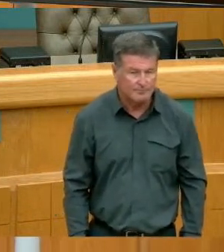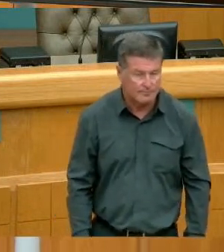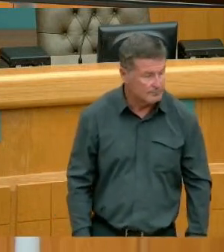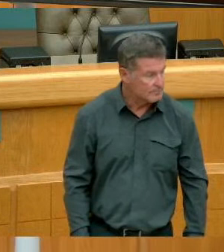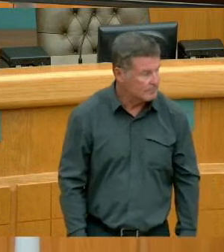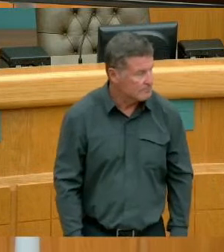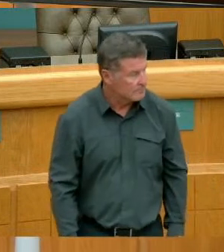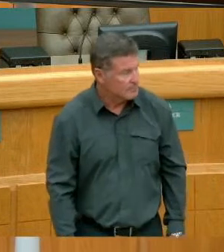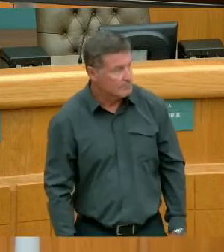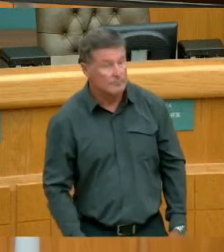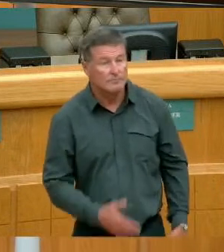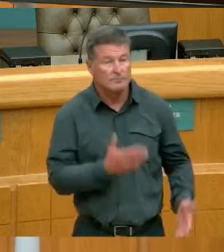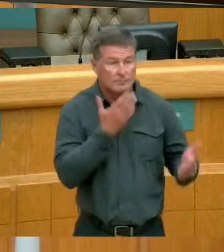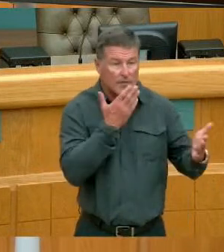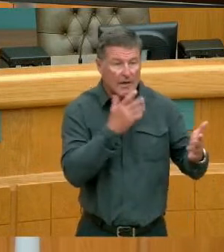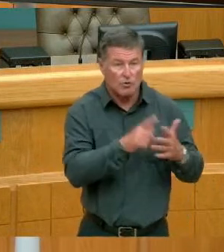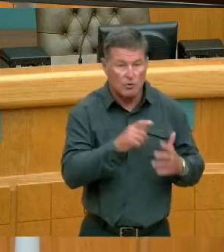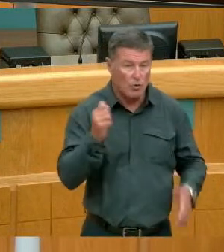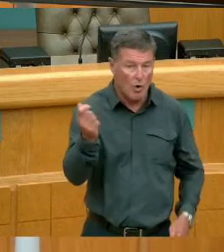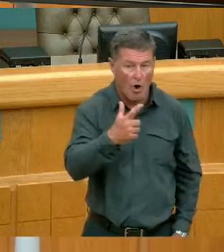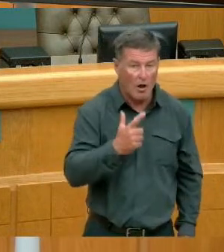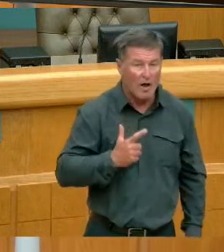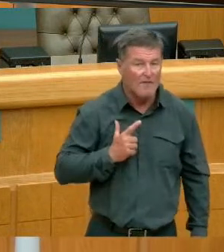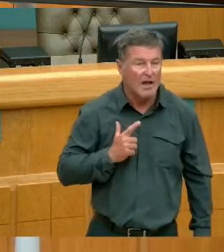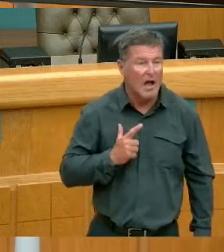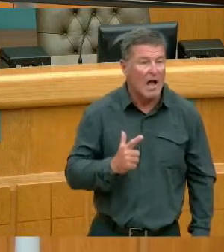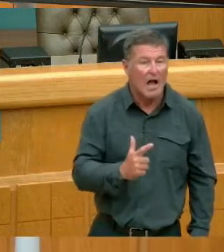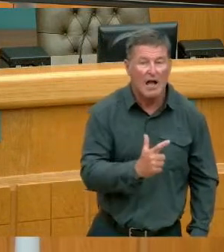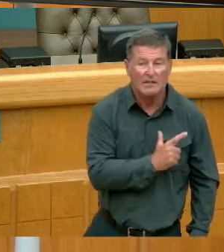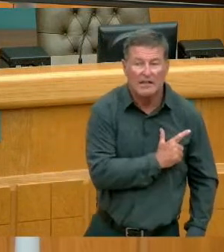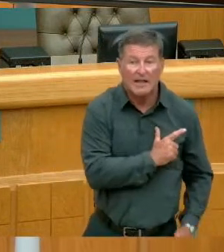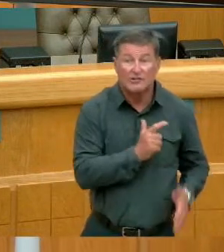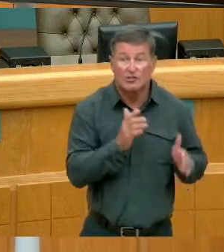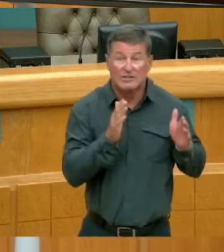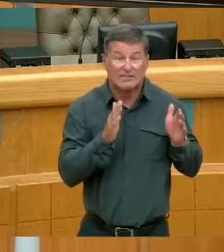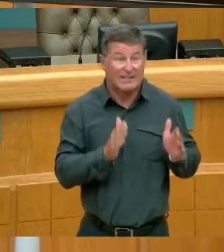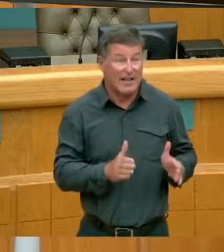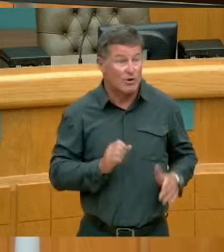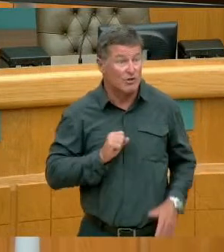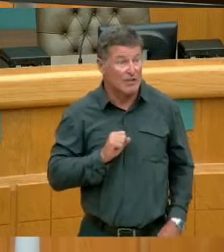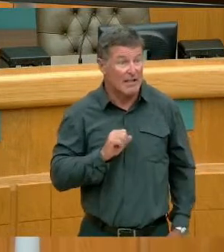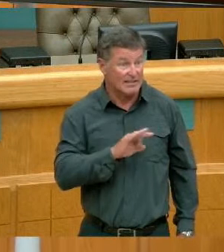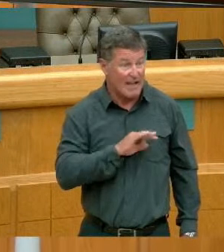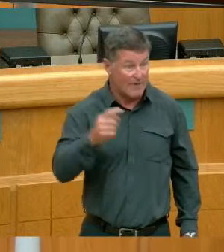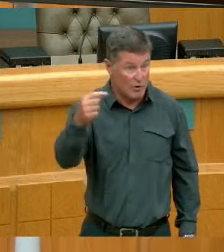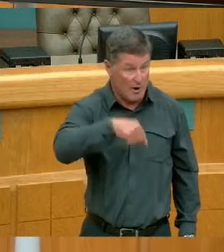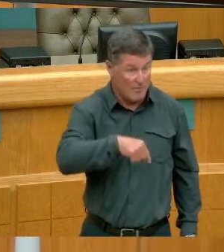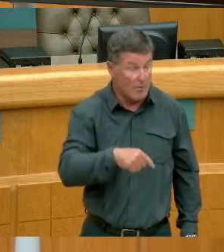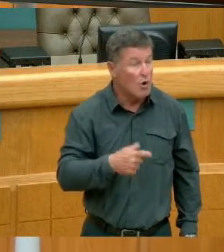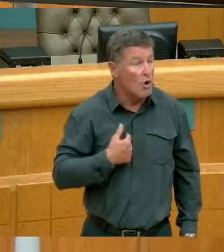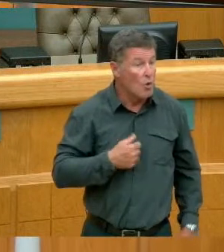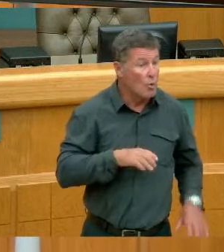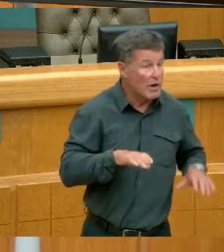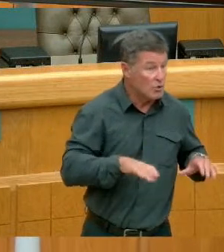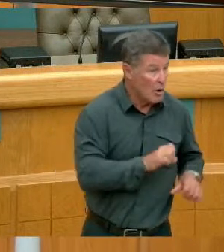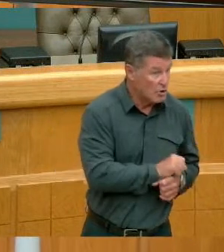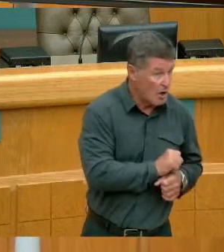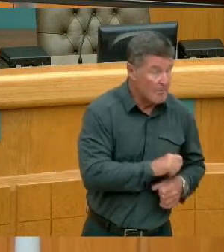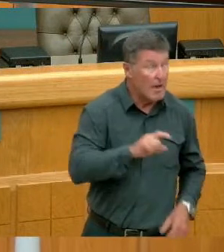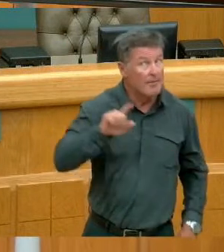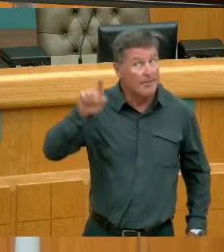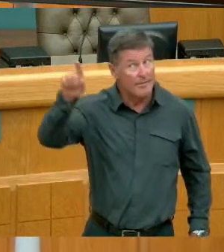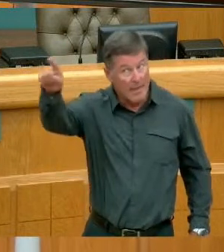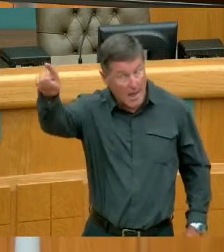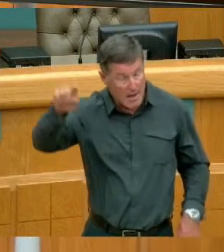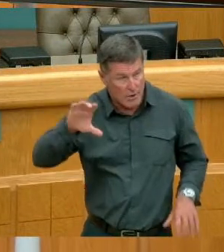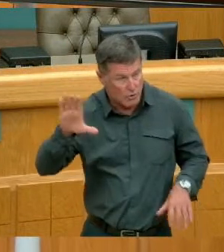I do want to say thank you to all the legislative delegation. We do our job, but they do theirs really, really well.